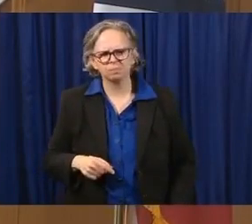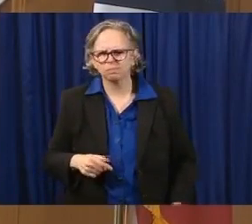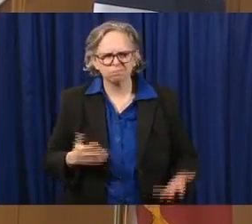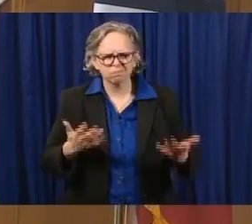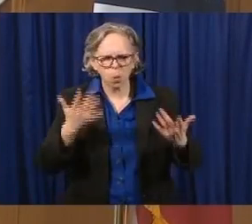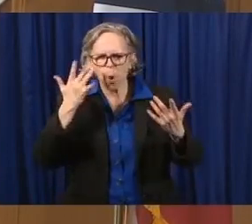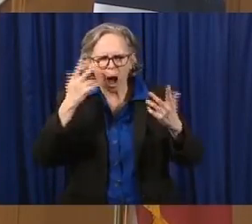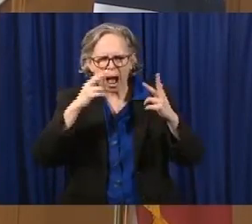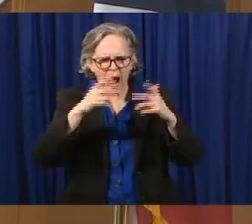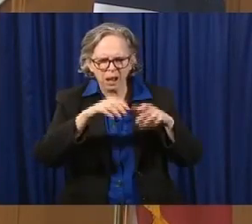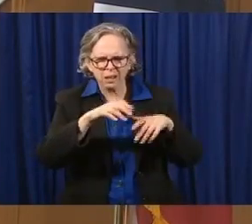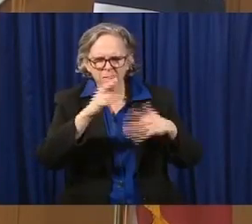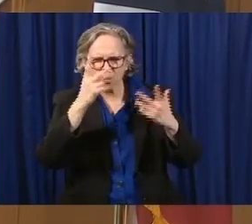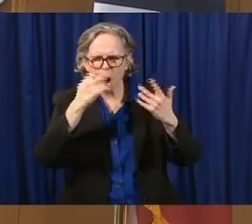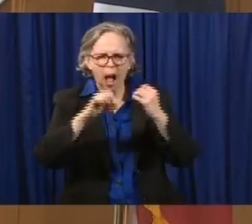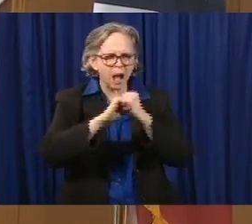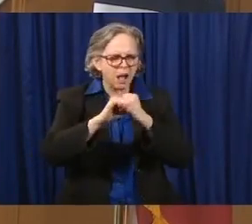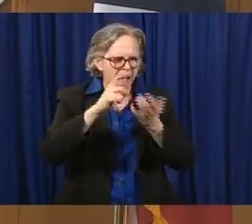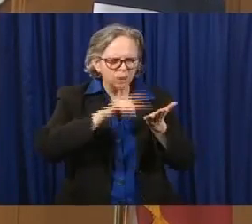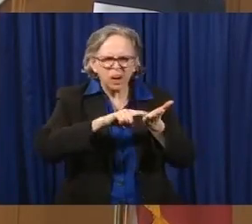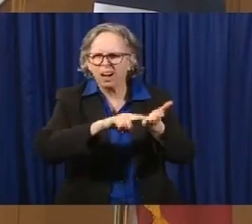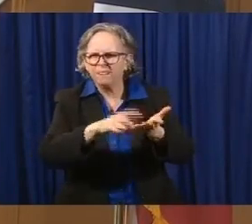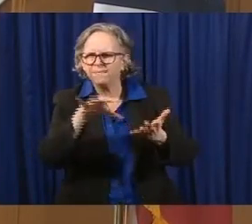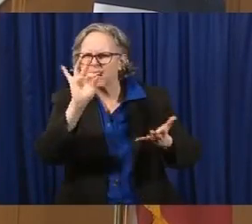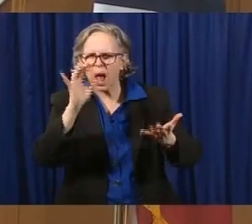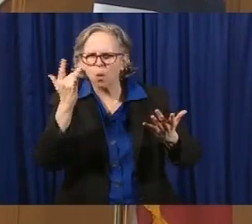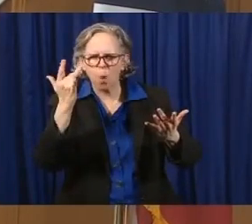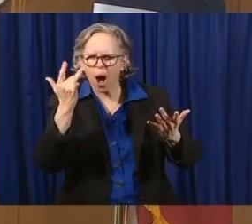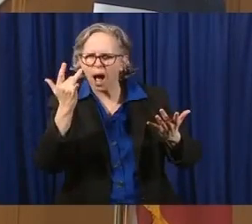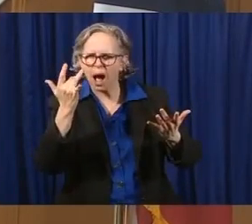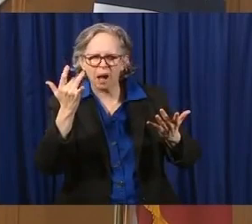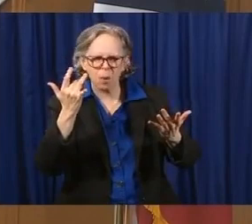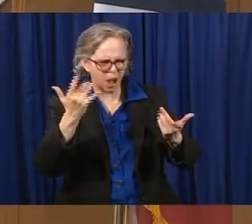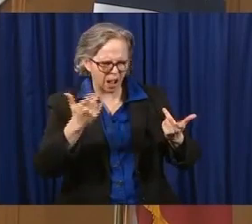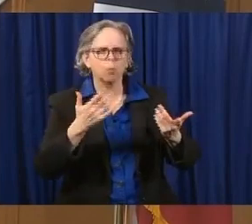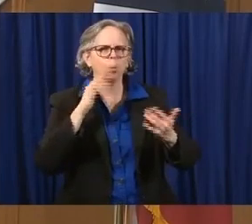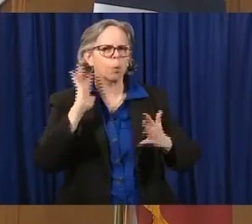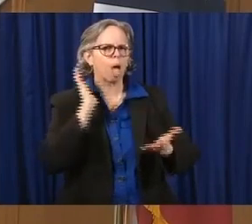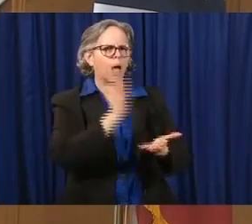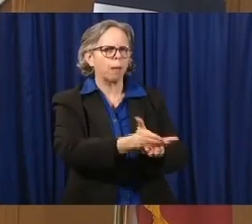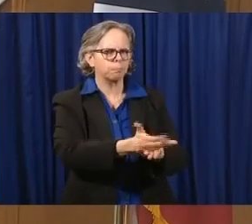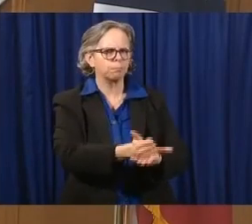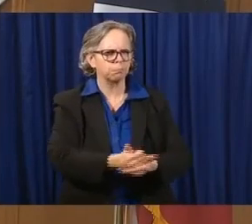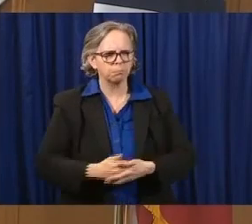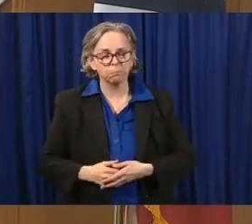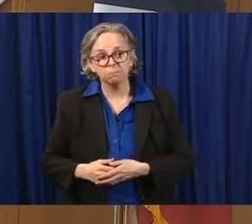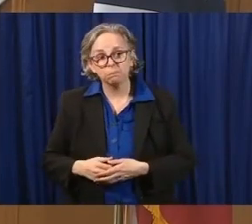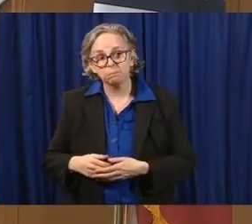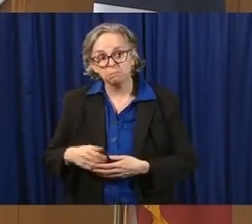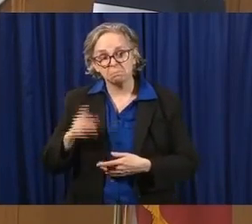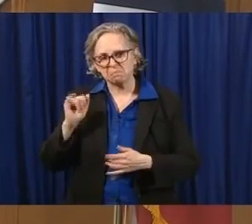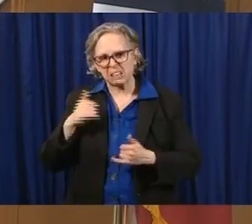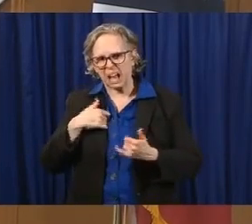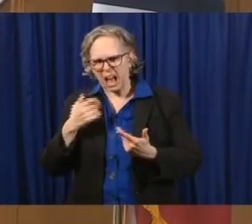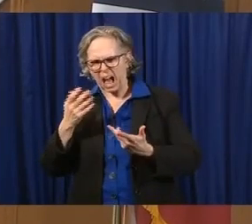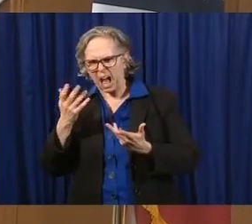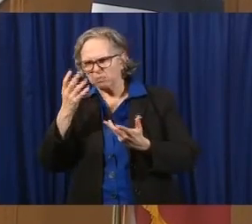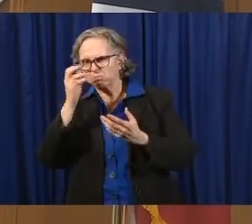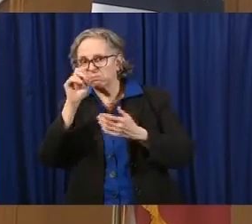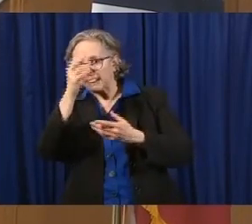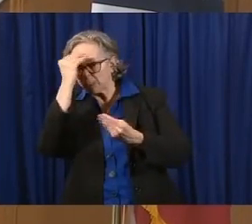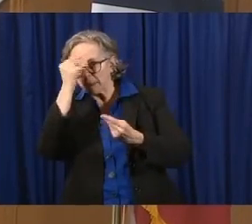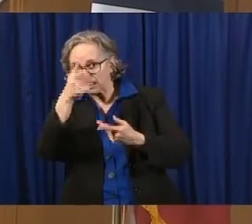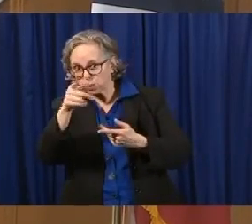run that down and figure out what's wrong. Mm-hmm. We can certainly forward that along. Should families be doing the same thing if